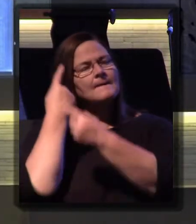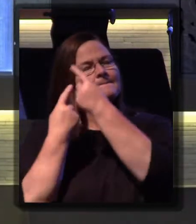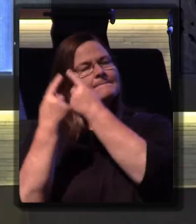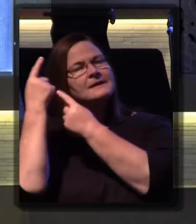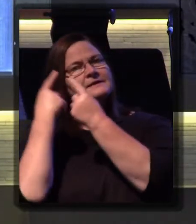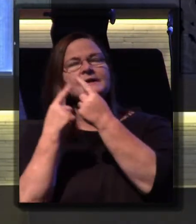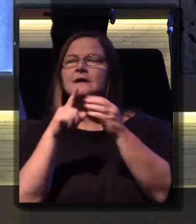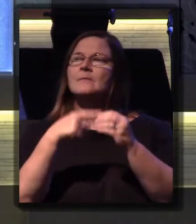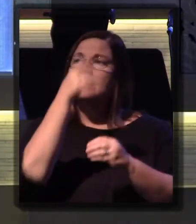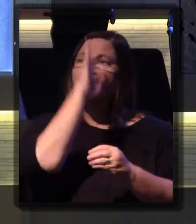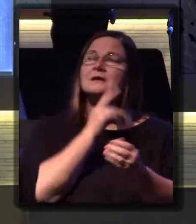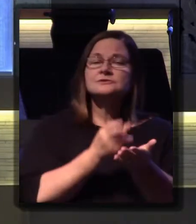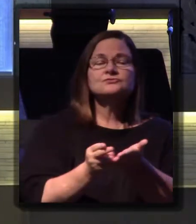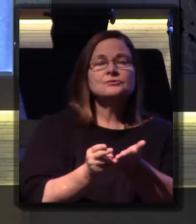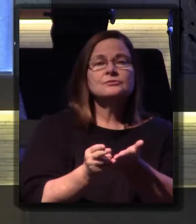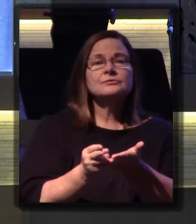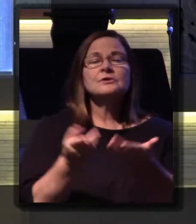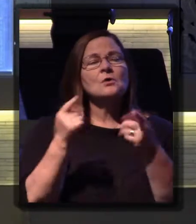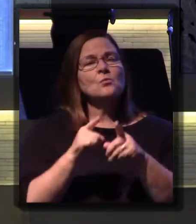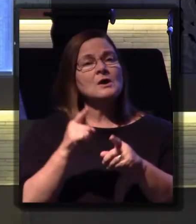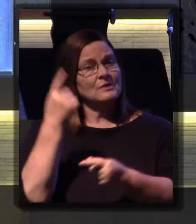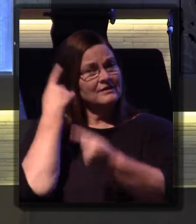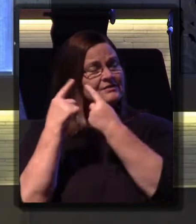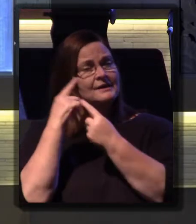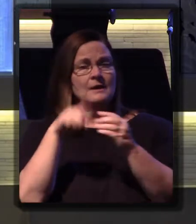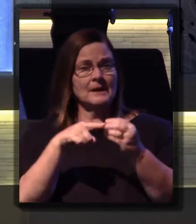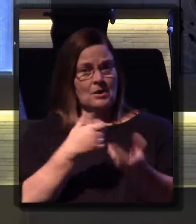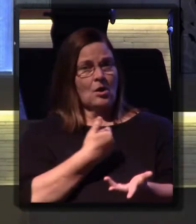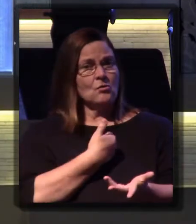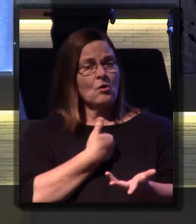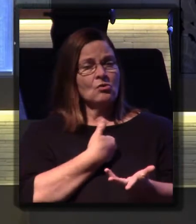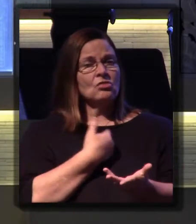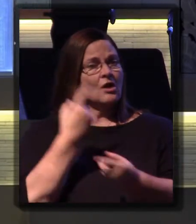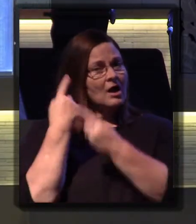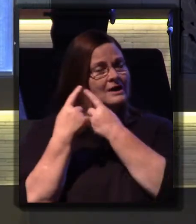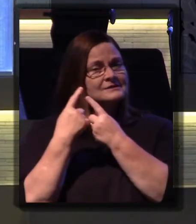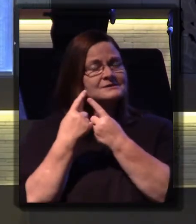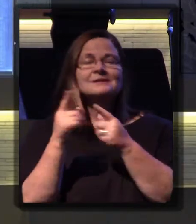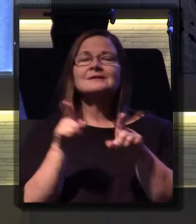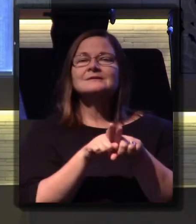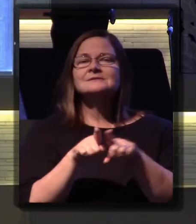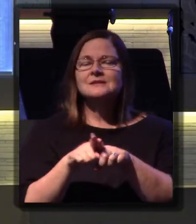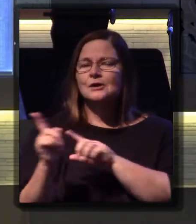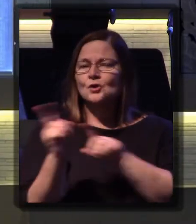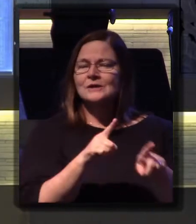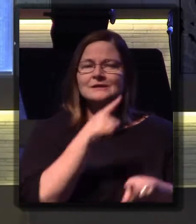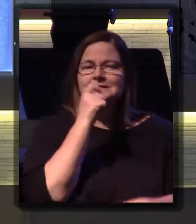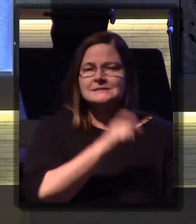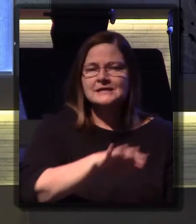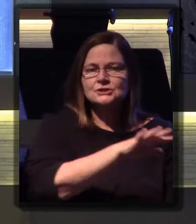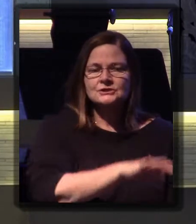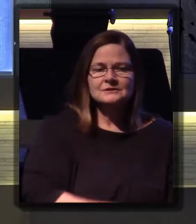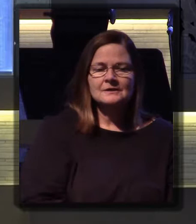is for us. At the end of our meditating on God's truth, and when we go back to thinking our